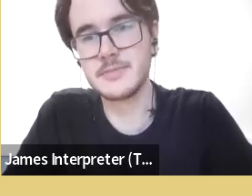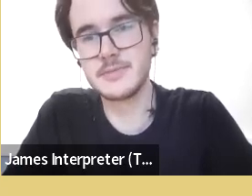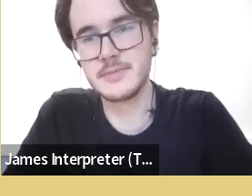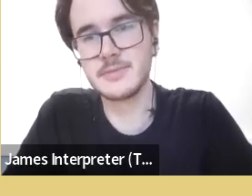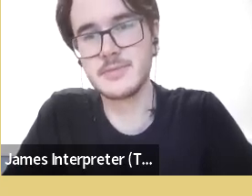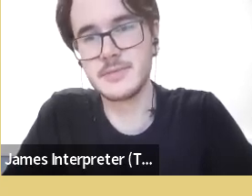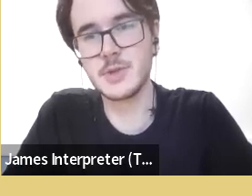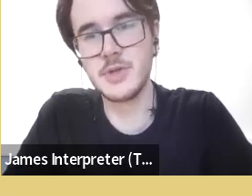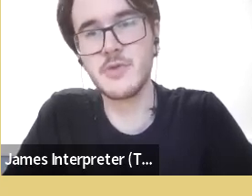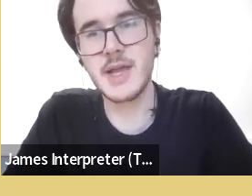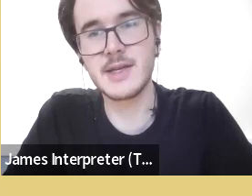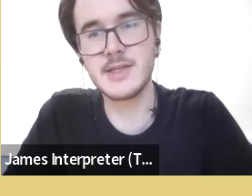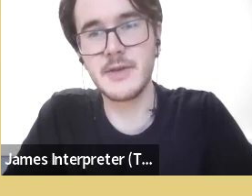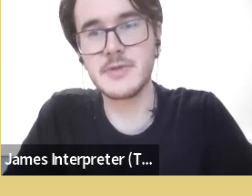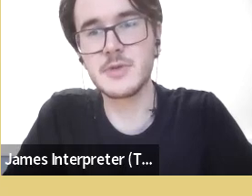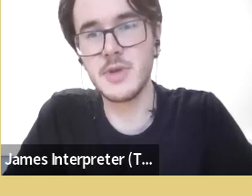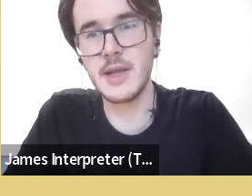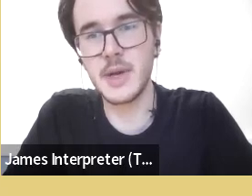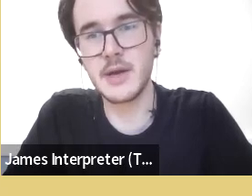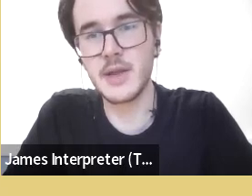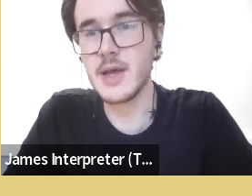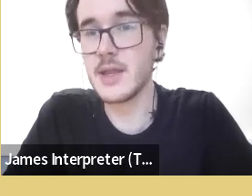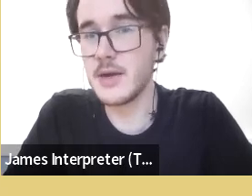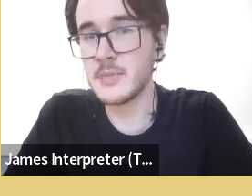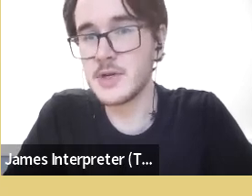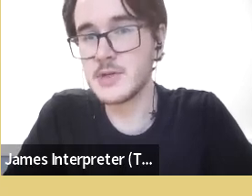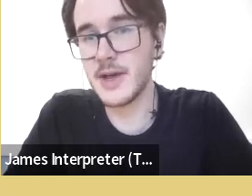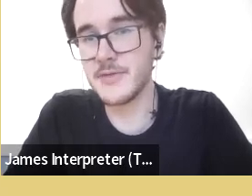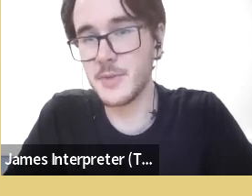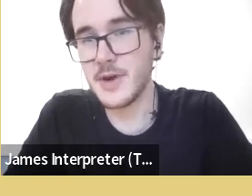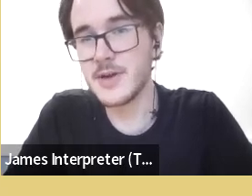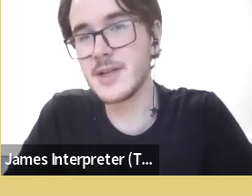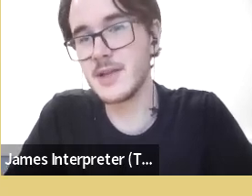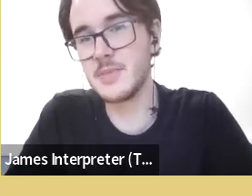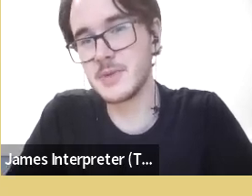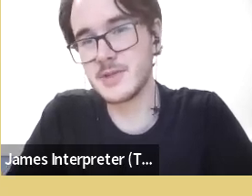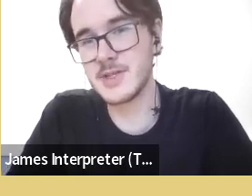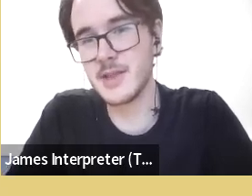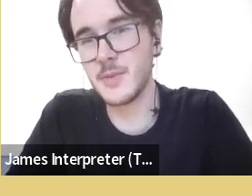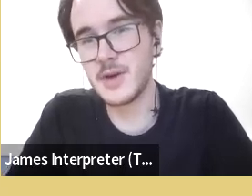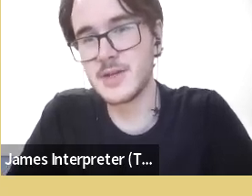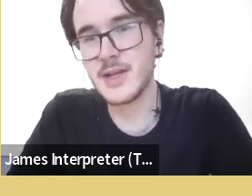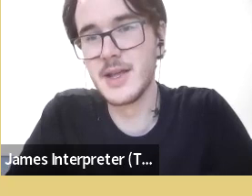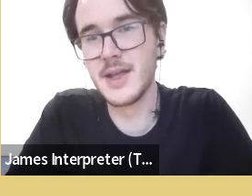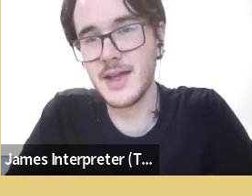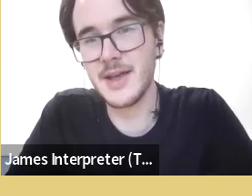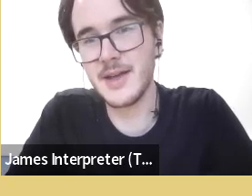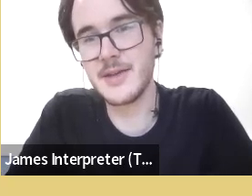uncle. So you can recognize the difference through the lip pattern. The hearing person would have the word and they'd be able to understand the